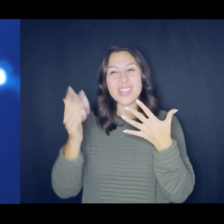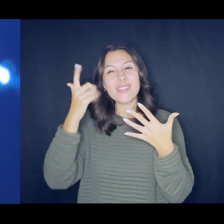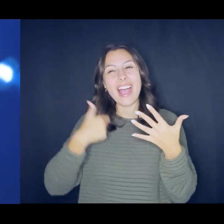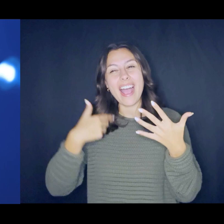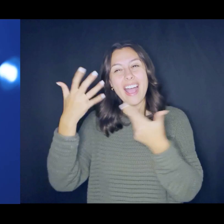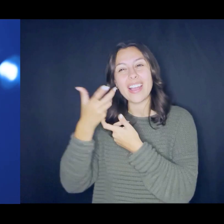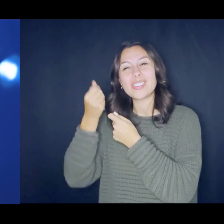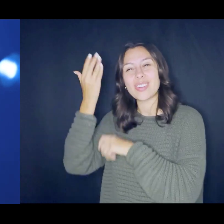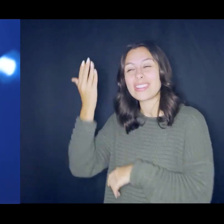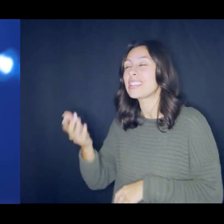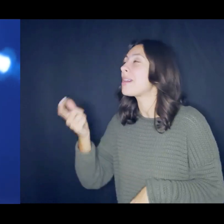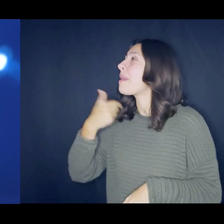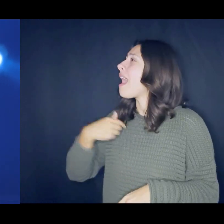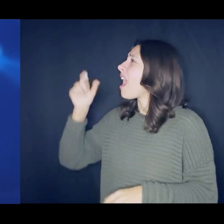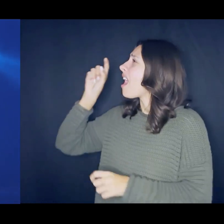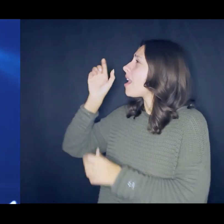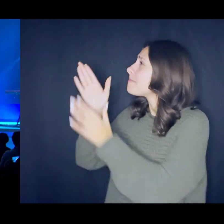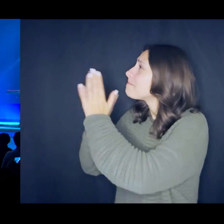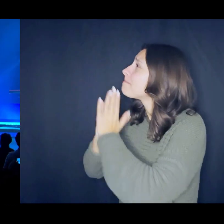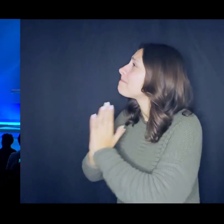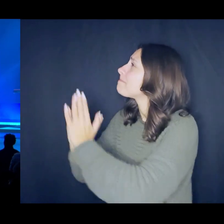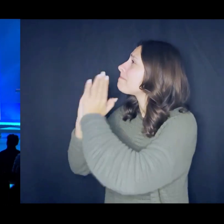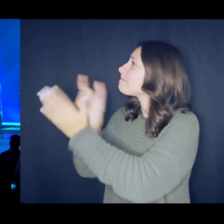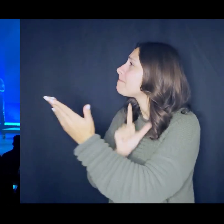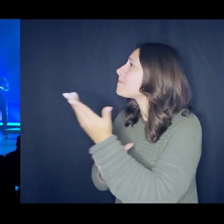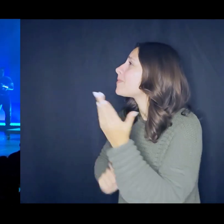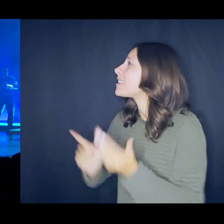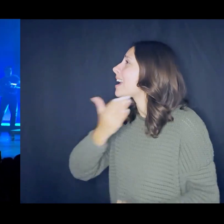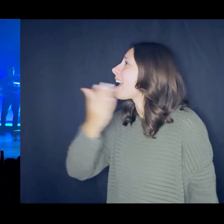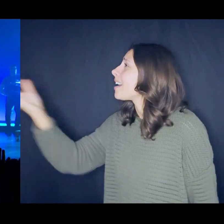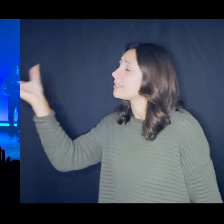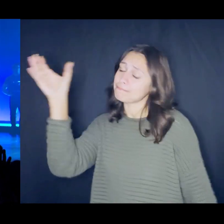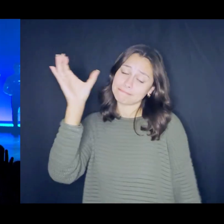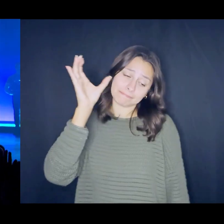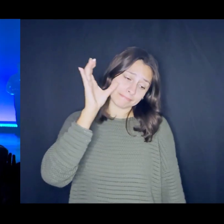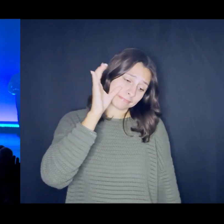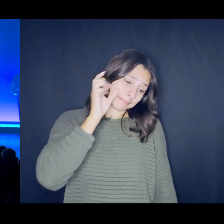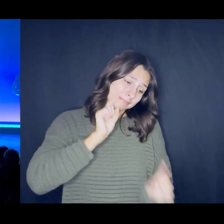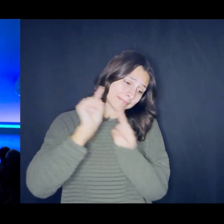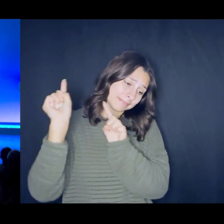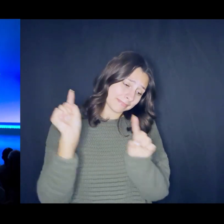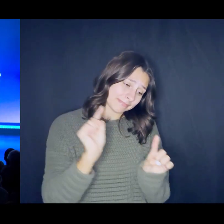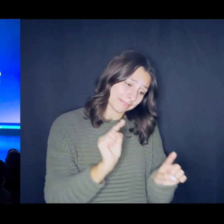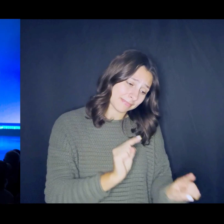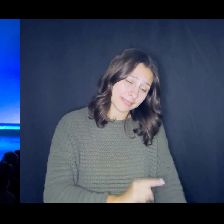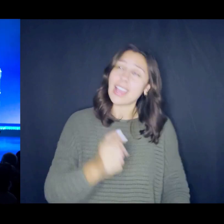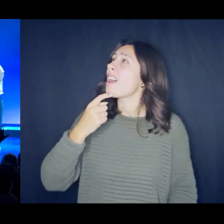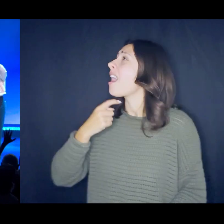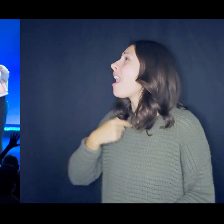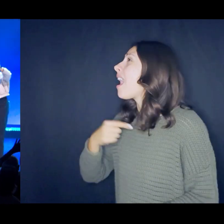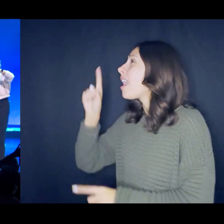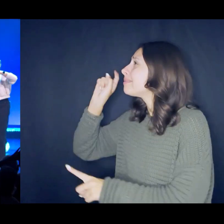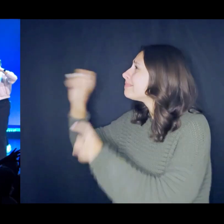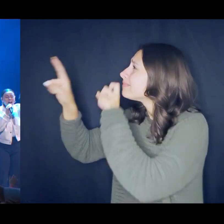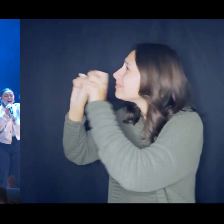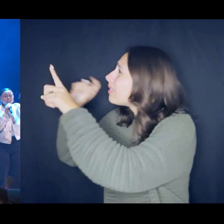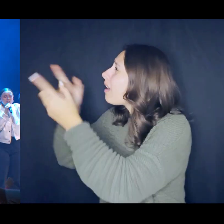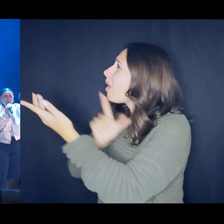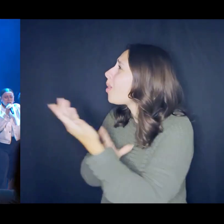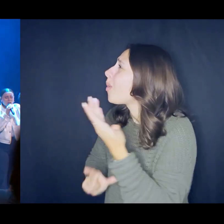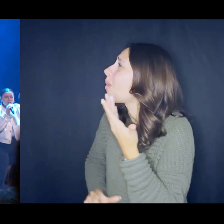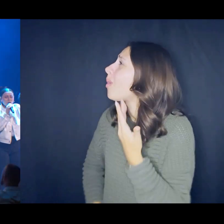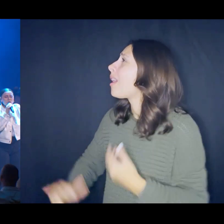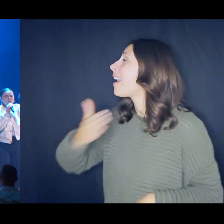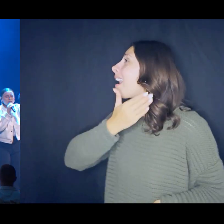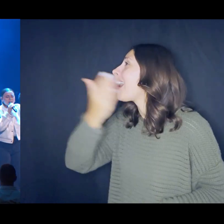Come on, do you trust him today? Say, I sought the Lord, and he heard, and he answered.